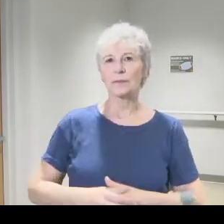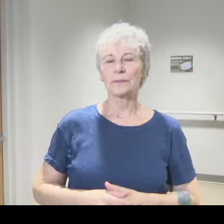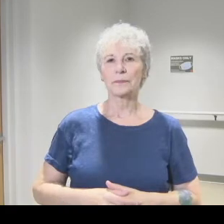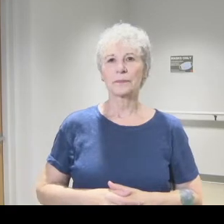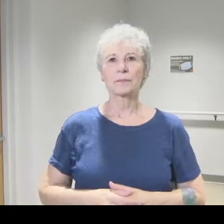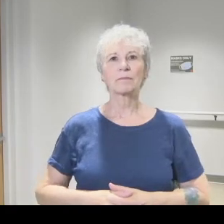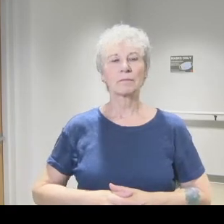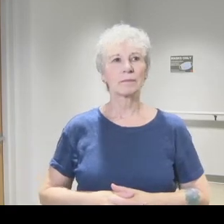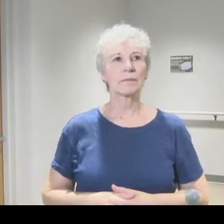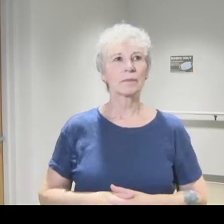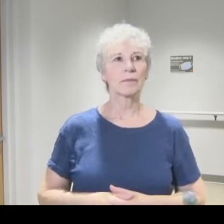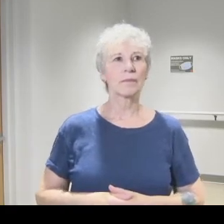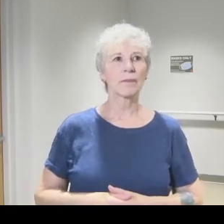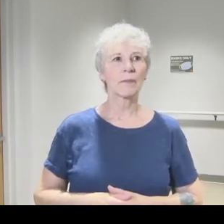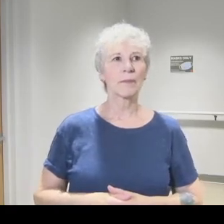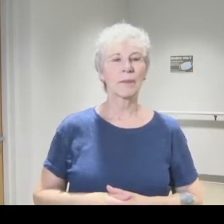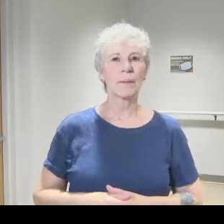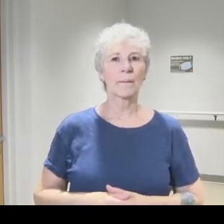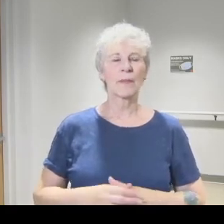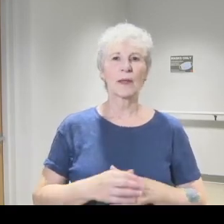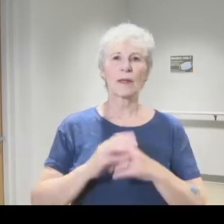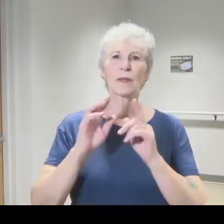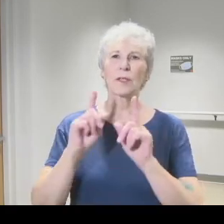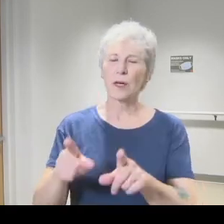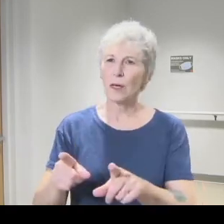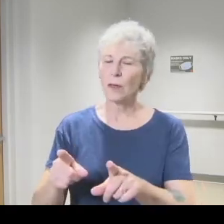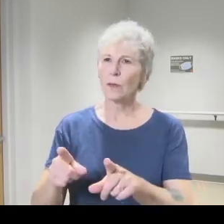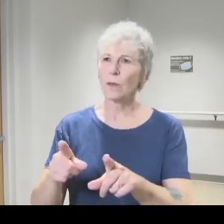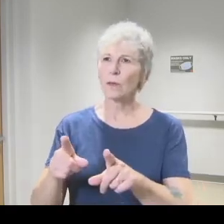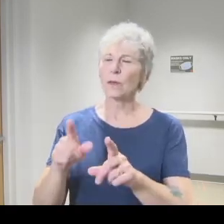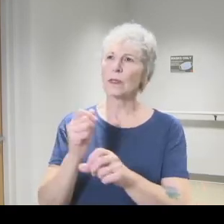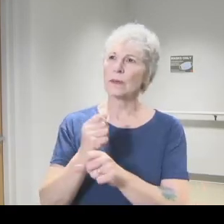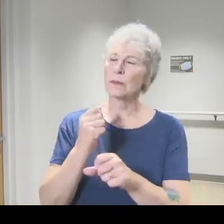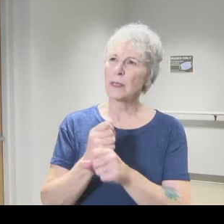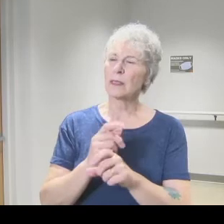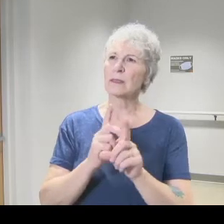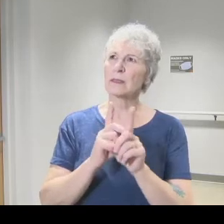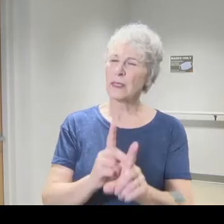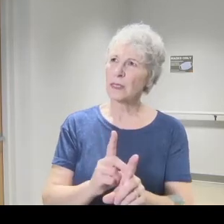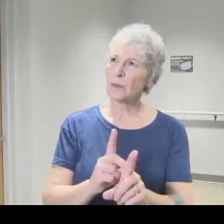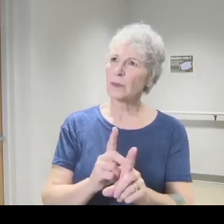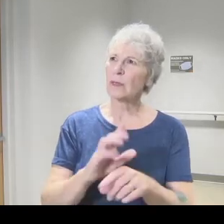Wait a second. "Go, therefore, and make disciples of all nations."